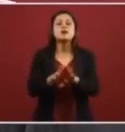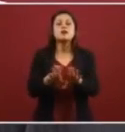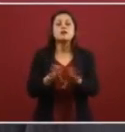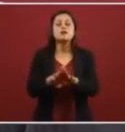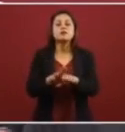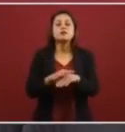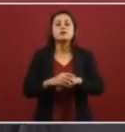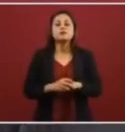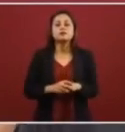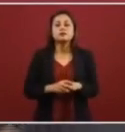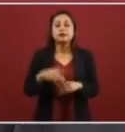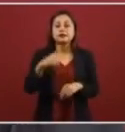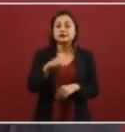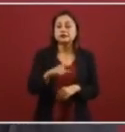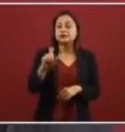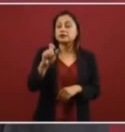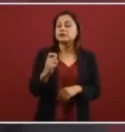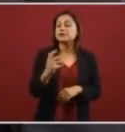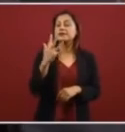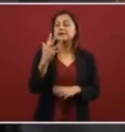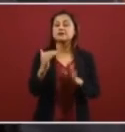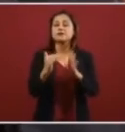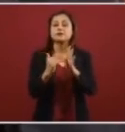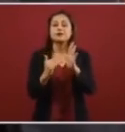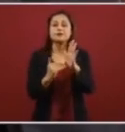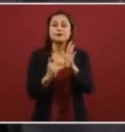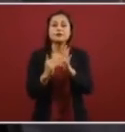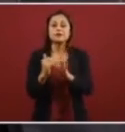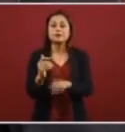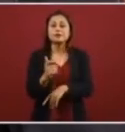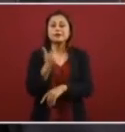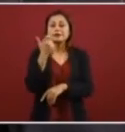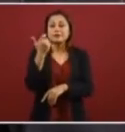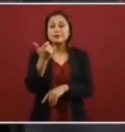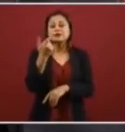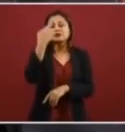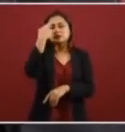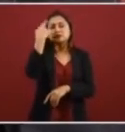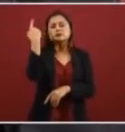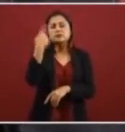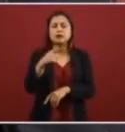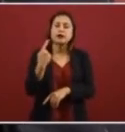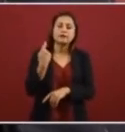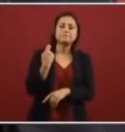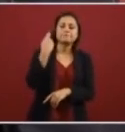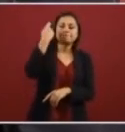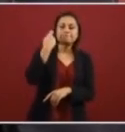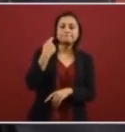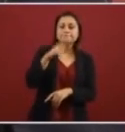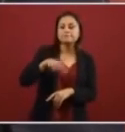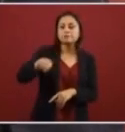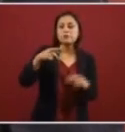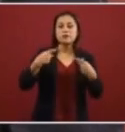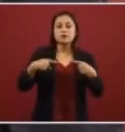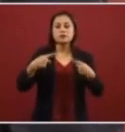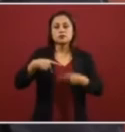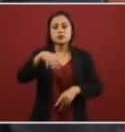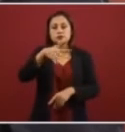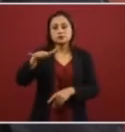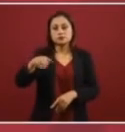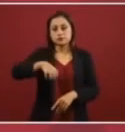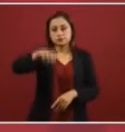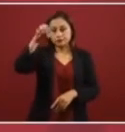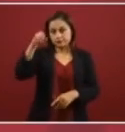125 mil millones de pesos. We destine 125,000 million para adultos mayores. Pensions for